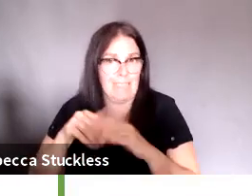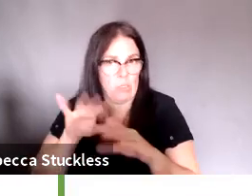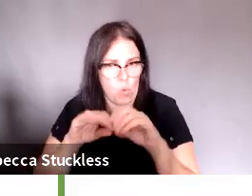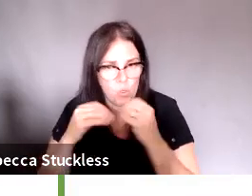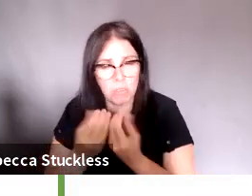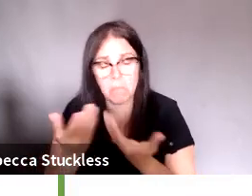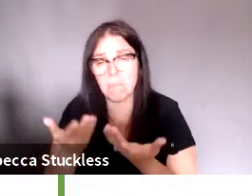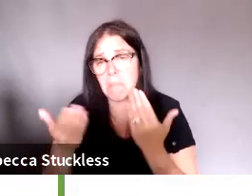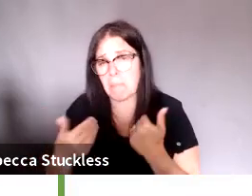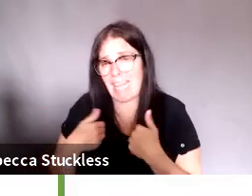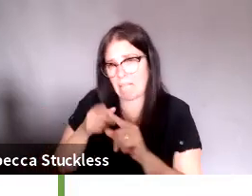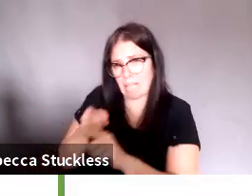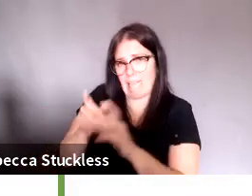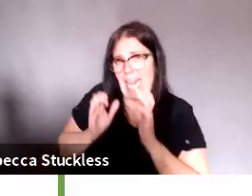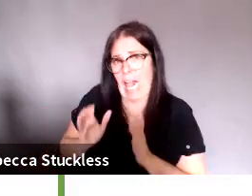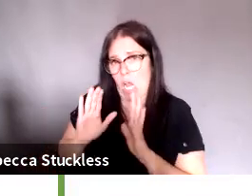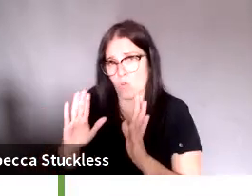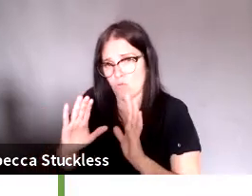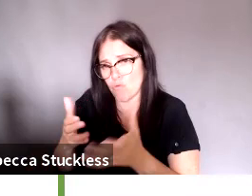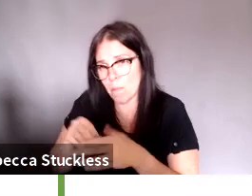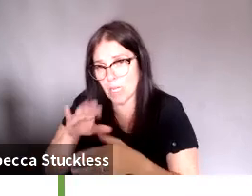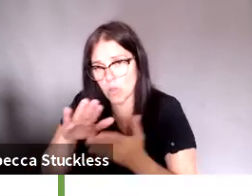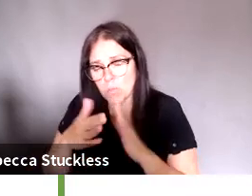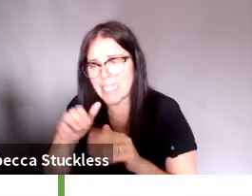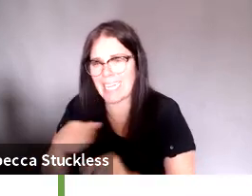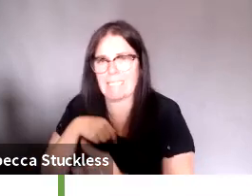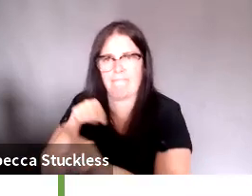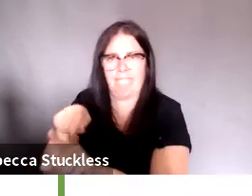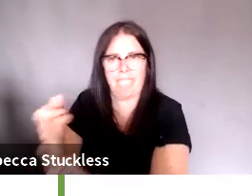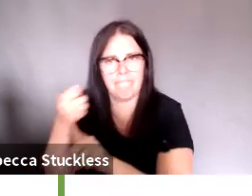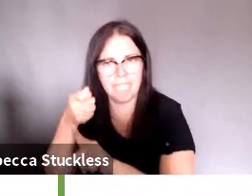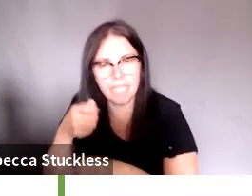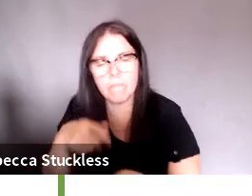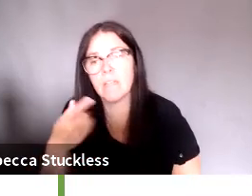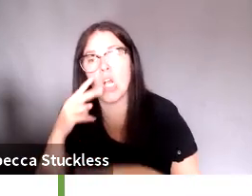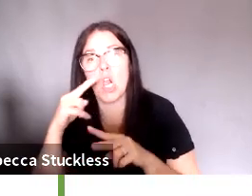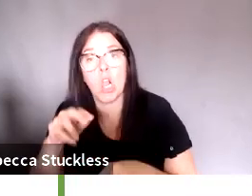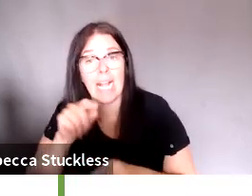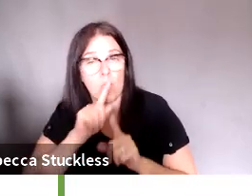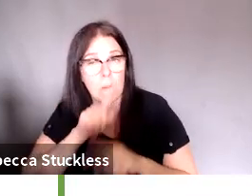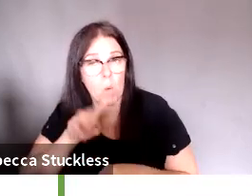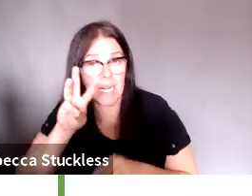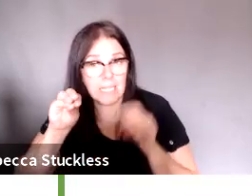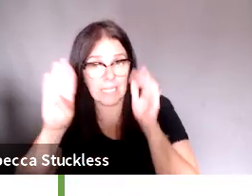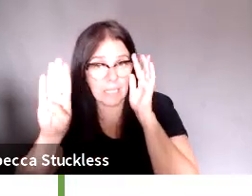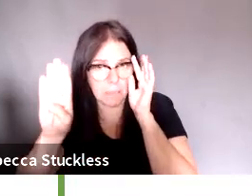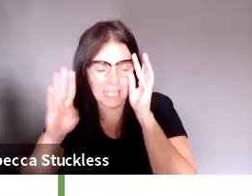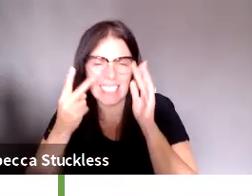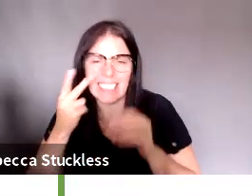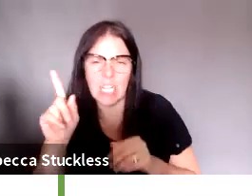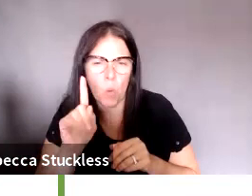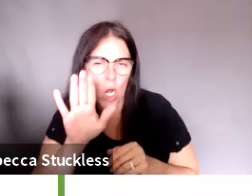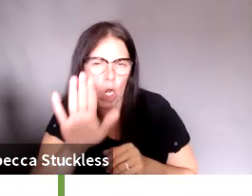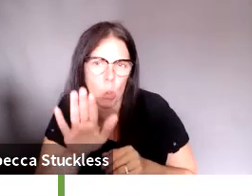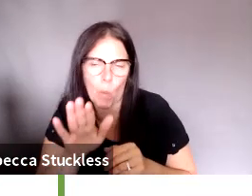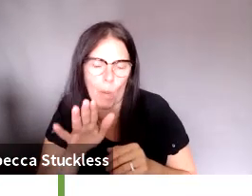client groups in your community that you could target? Again, you can look at report 60B to see where some of your demographics